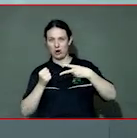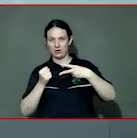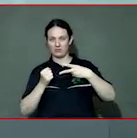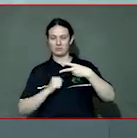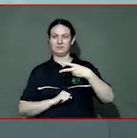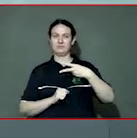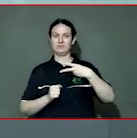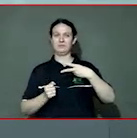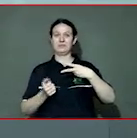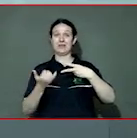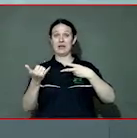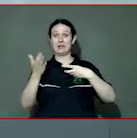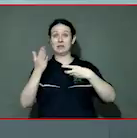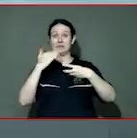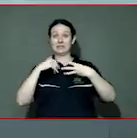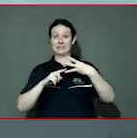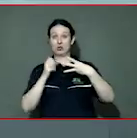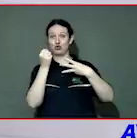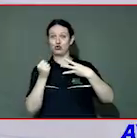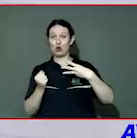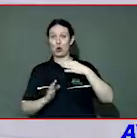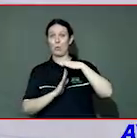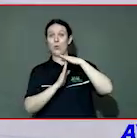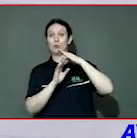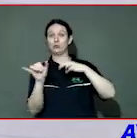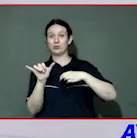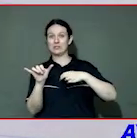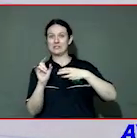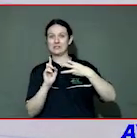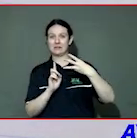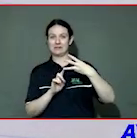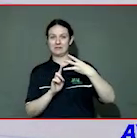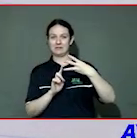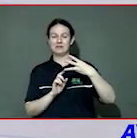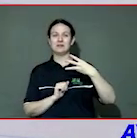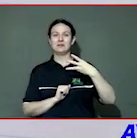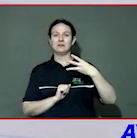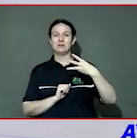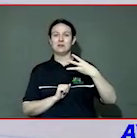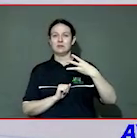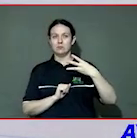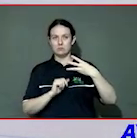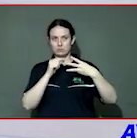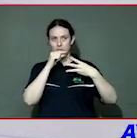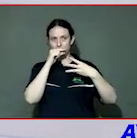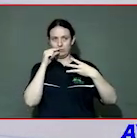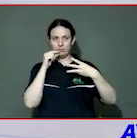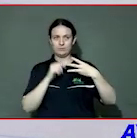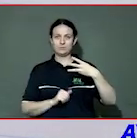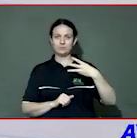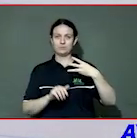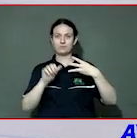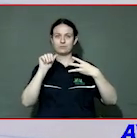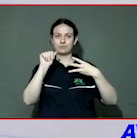And then the strongest ones are the last ones. That is my